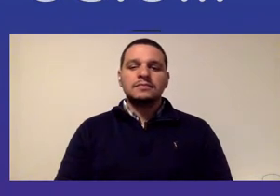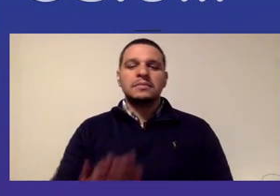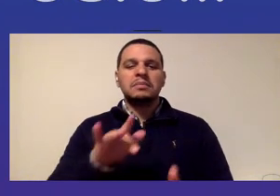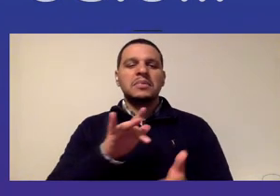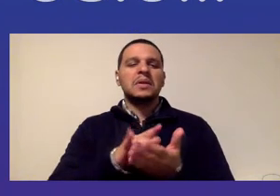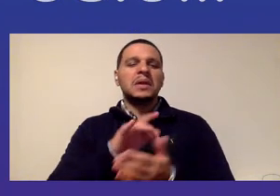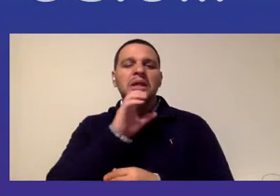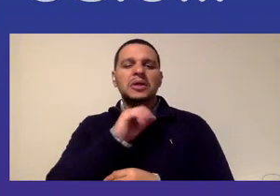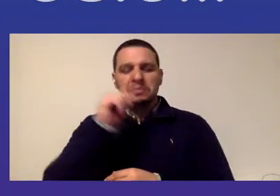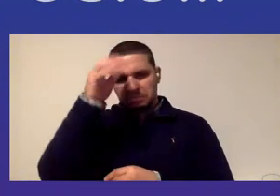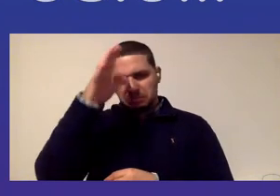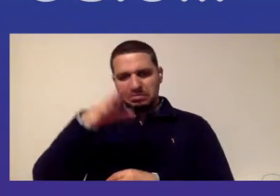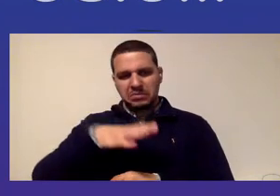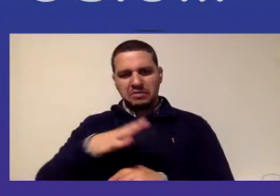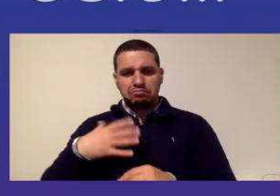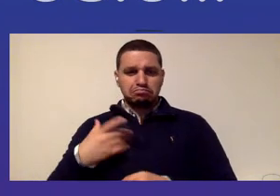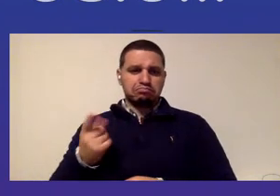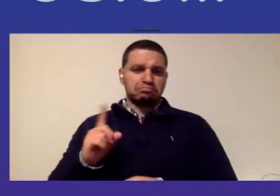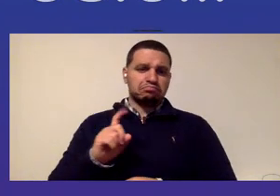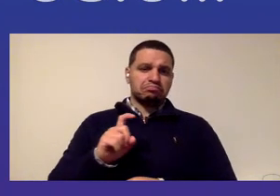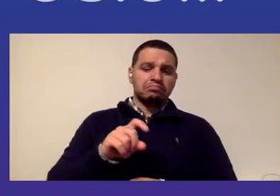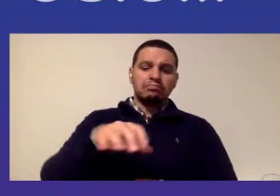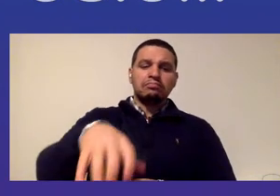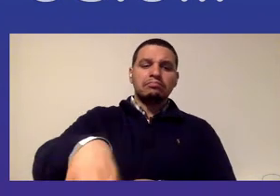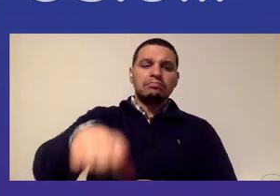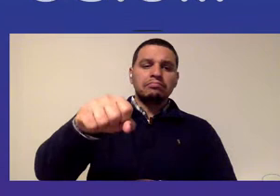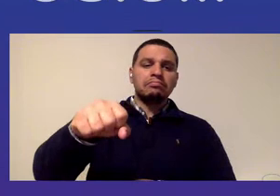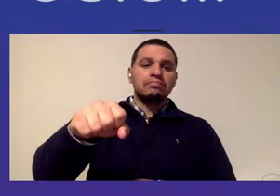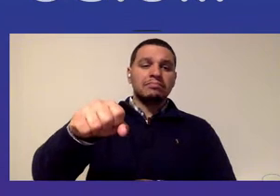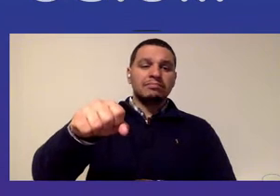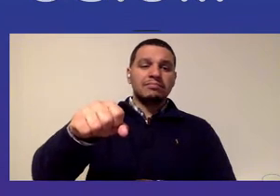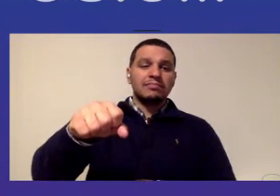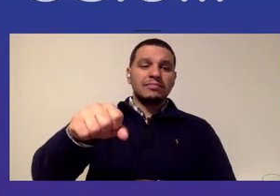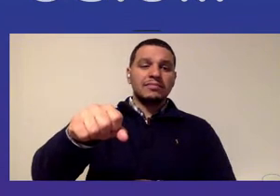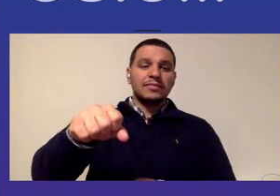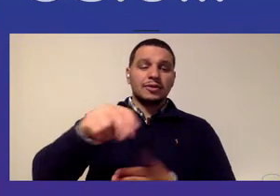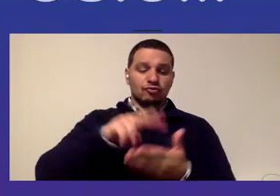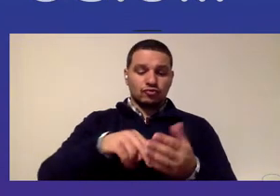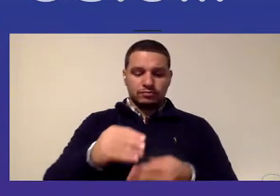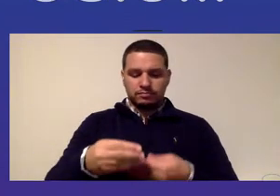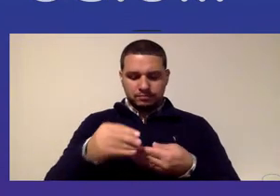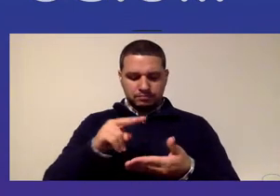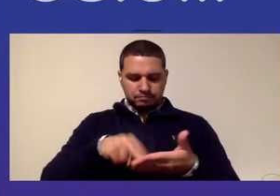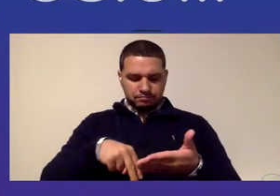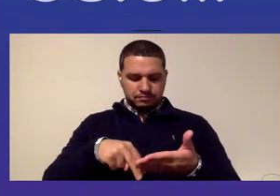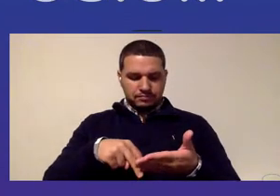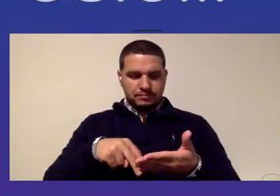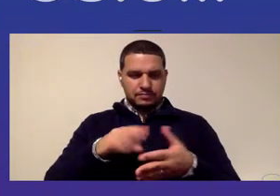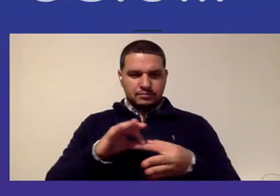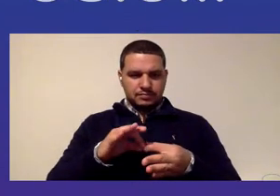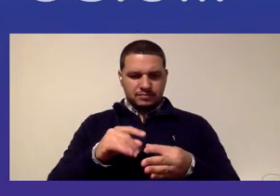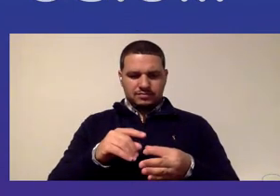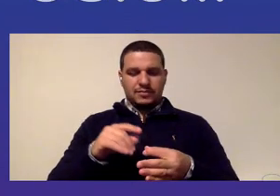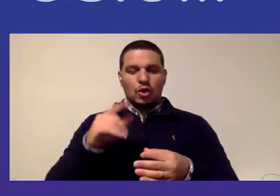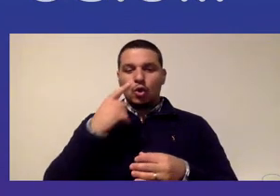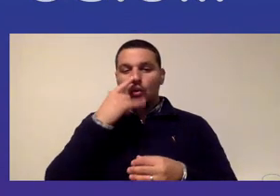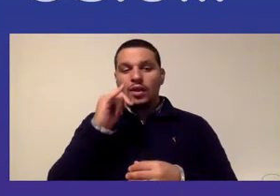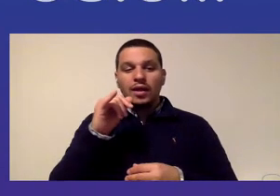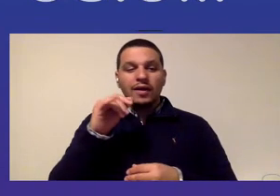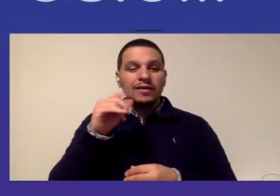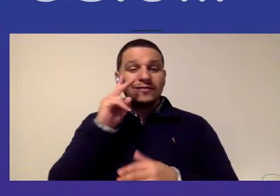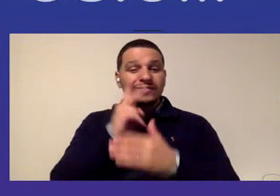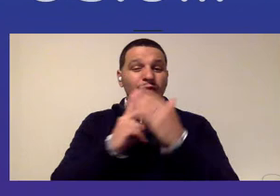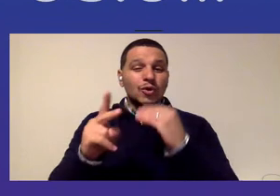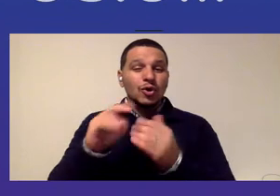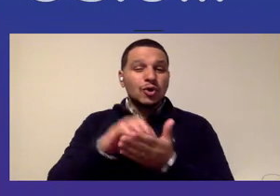A middle-aged man steps forward, reaching for the hat. He reads the small slip of paper as if it's a fortune cookie. "What